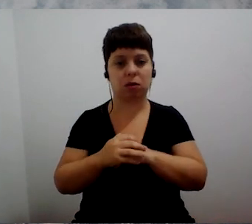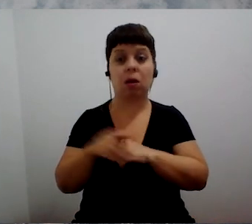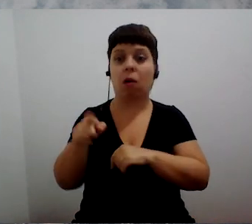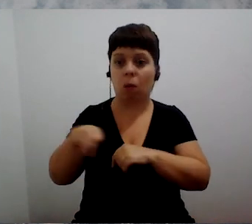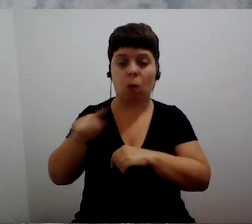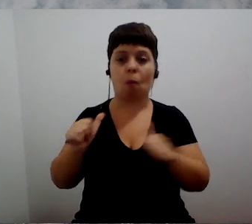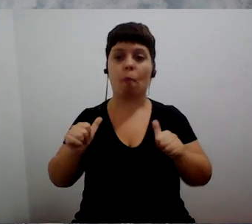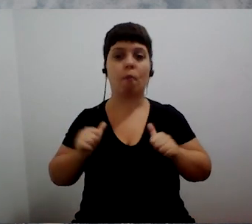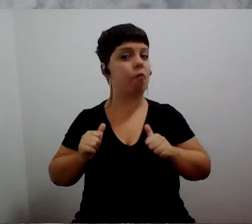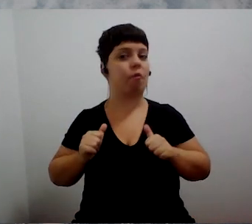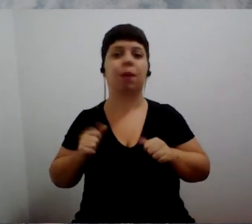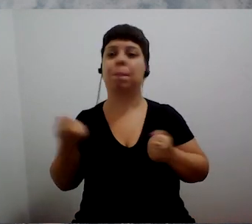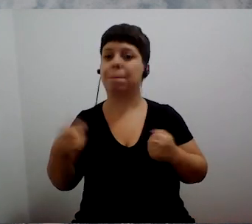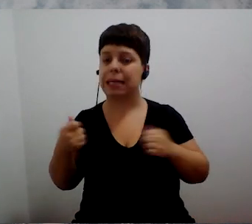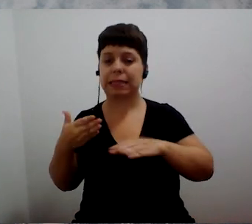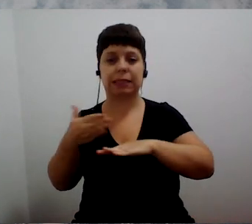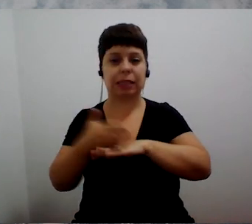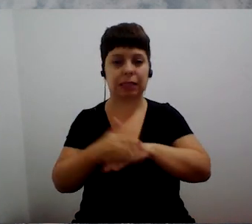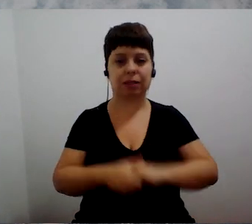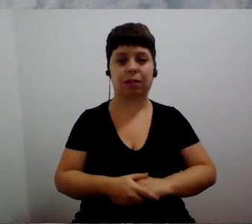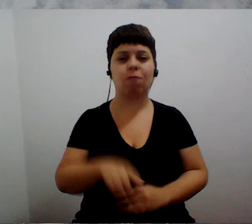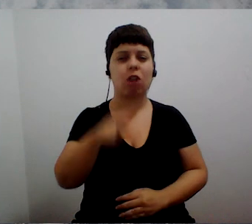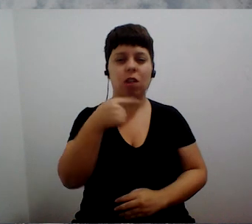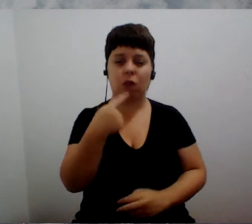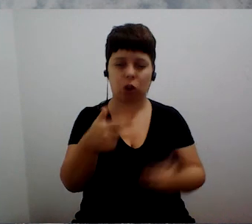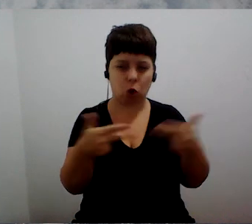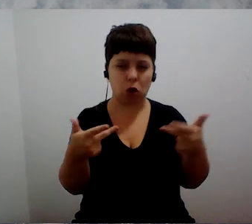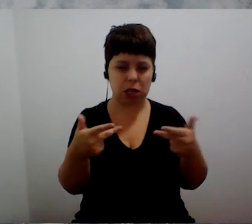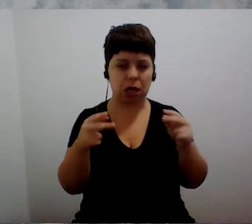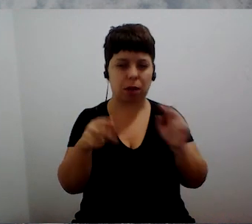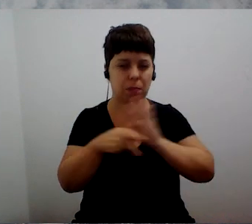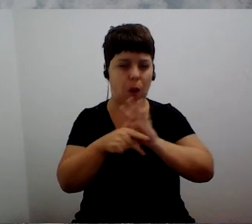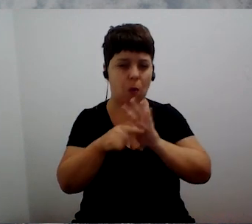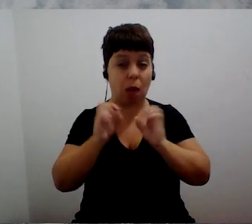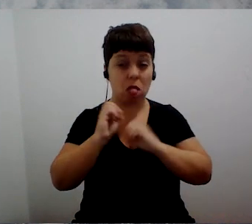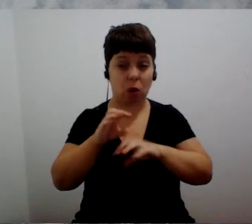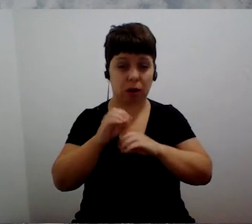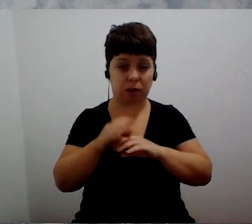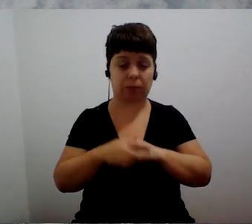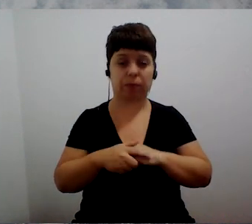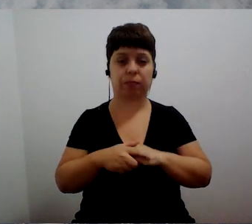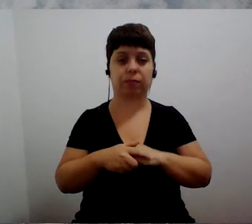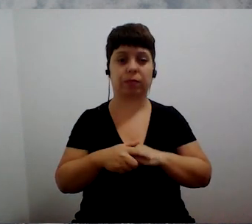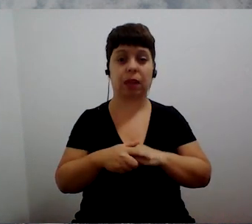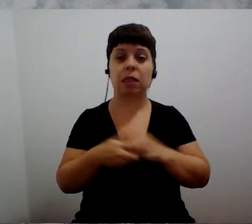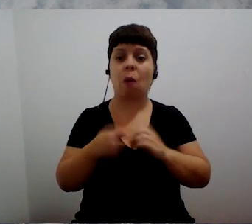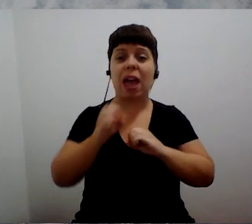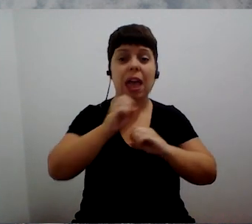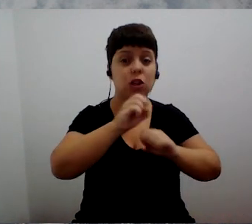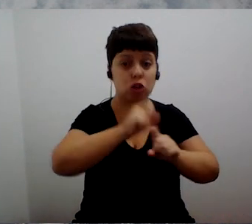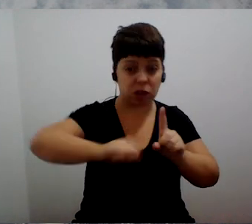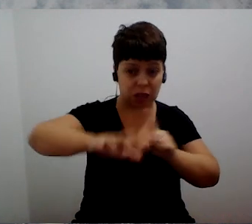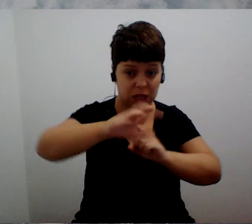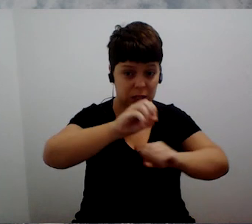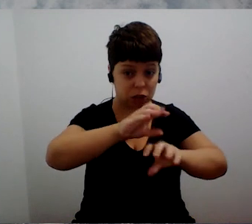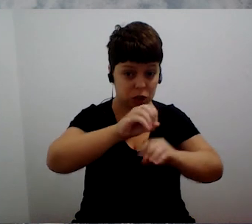this. You said something about education, and we don't need to educate only the society. We need